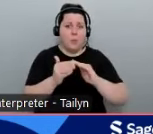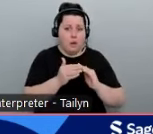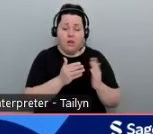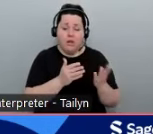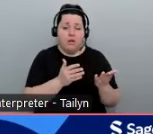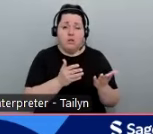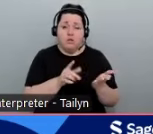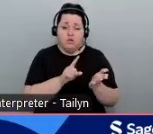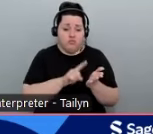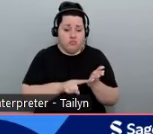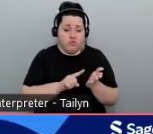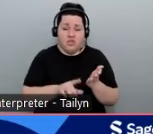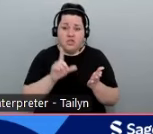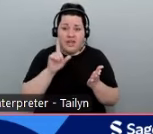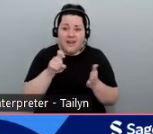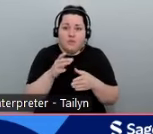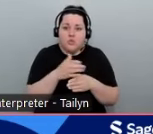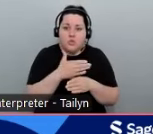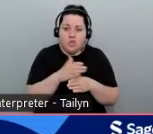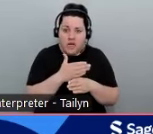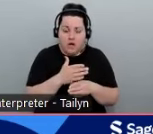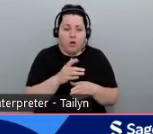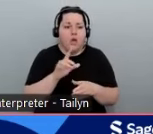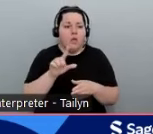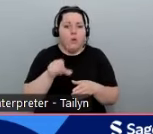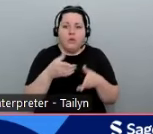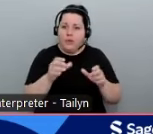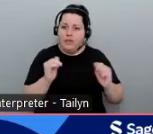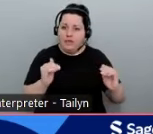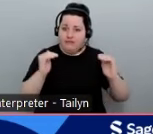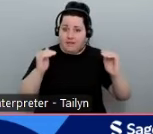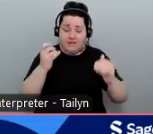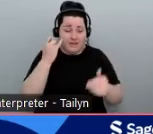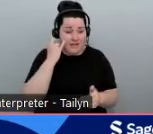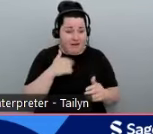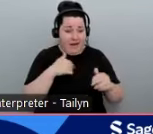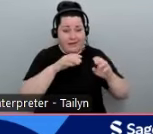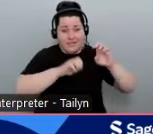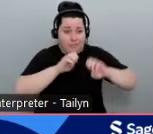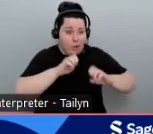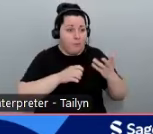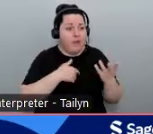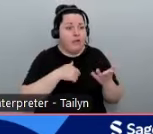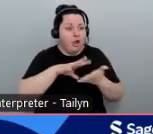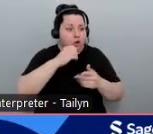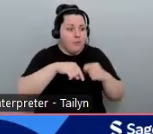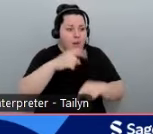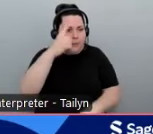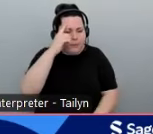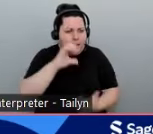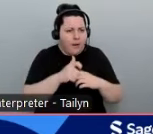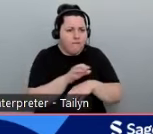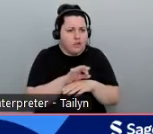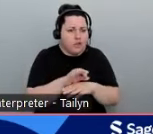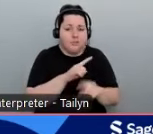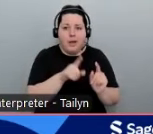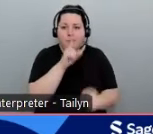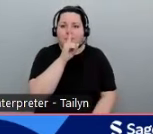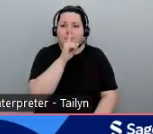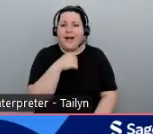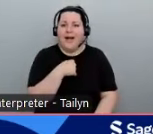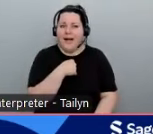advances if people share what they know. So if I conduct an experiment and I learn something about how the brain works, but I keep it to myself,